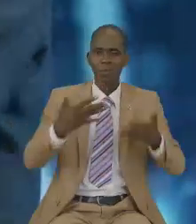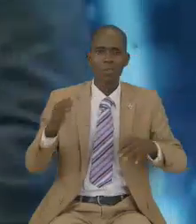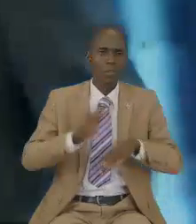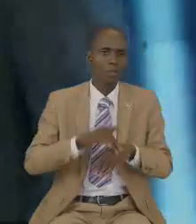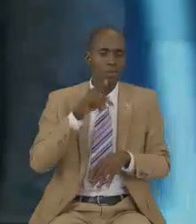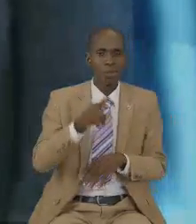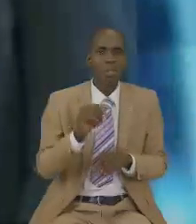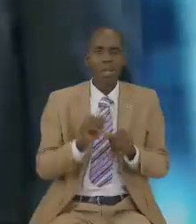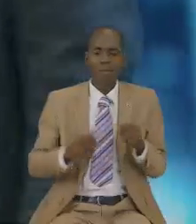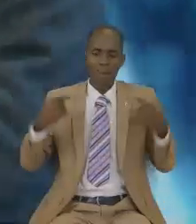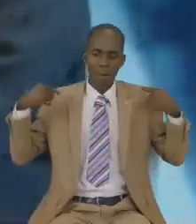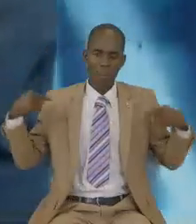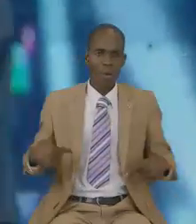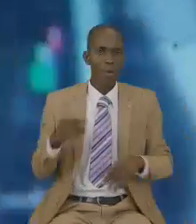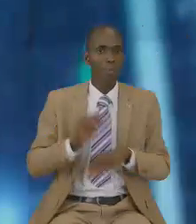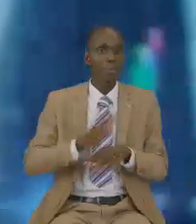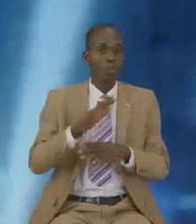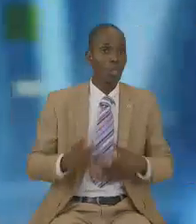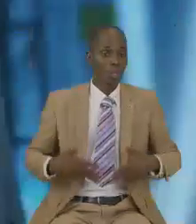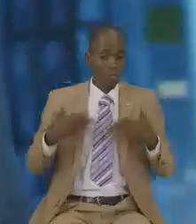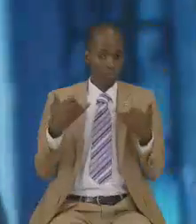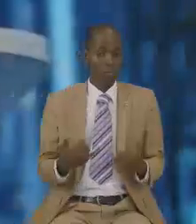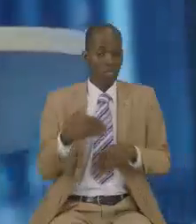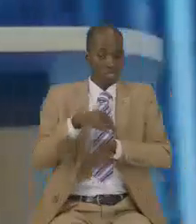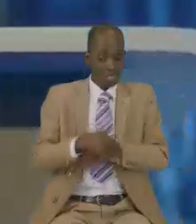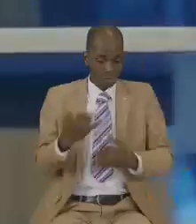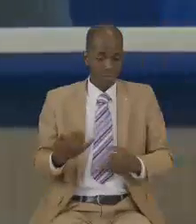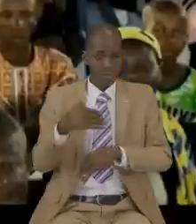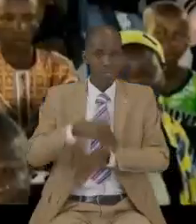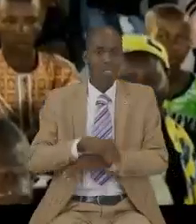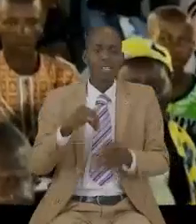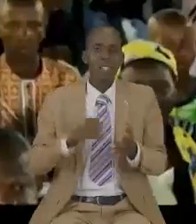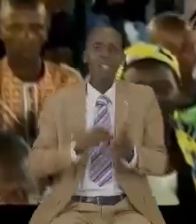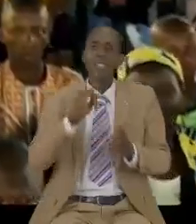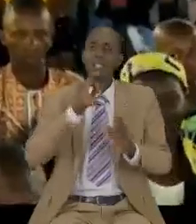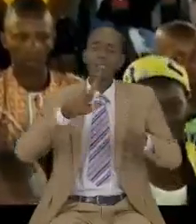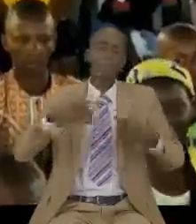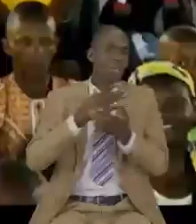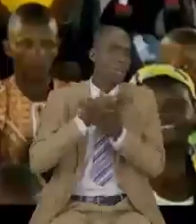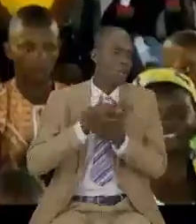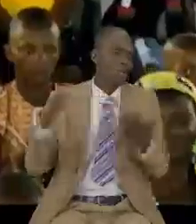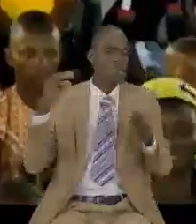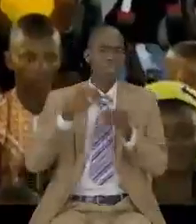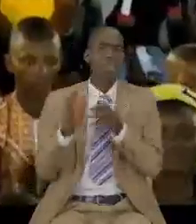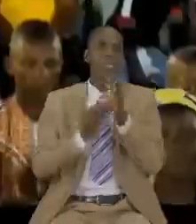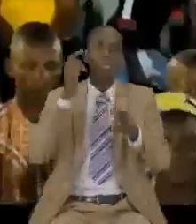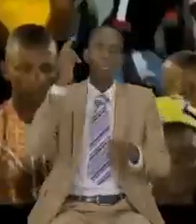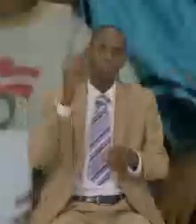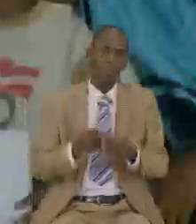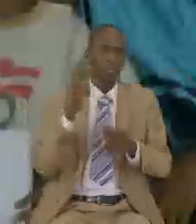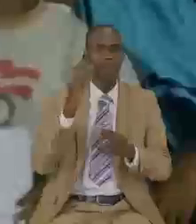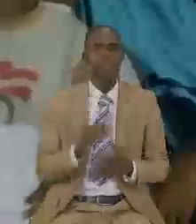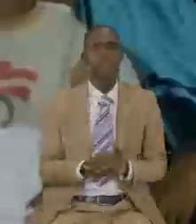pain upon your life, tonight, it is going away in Jesus'